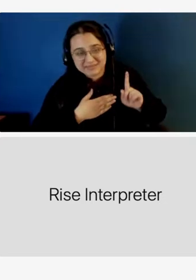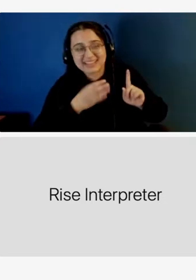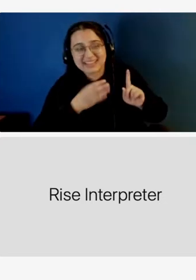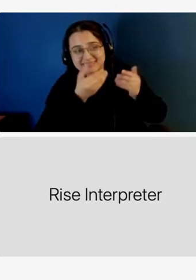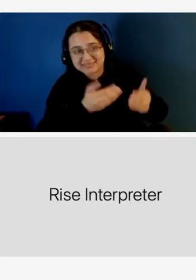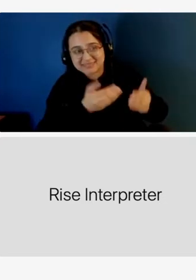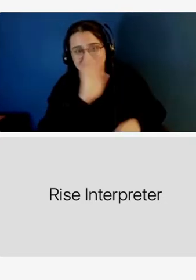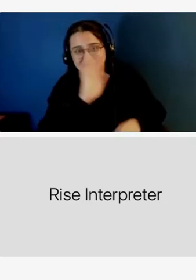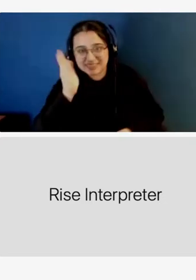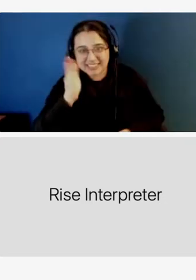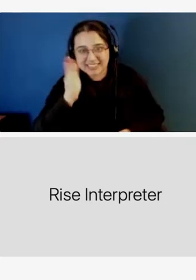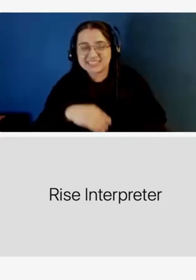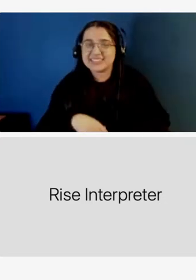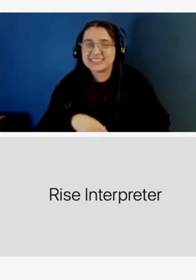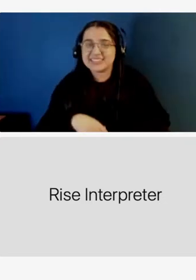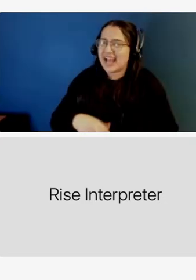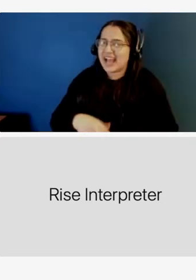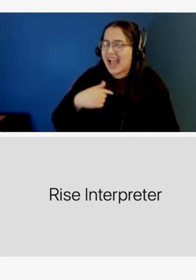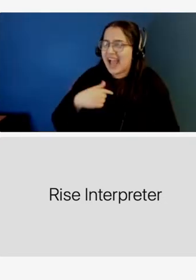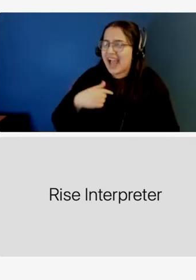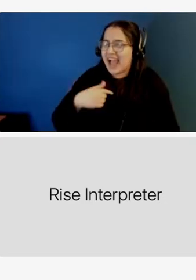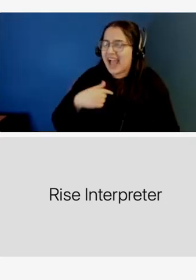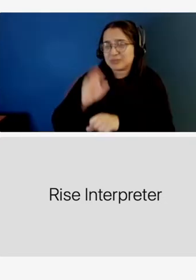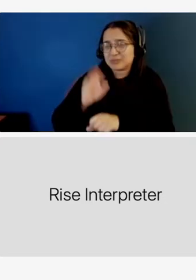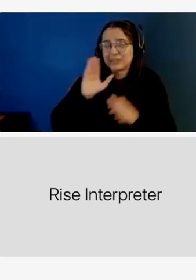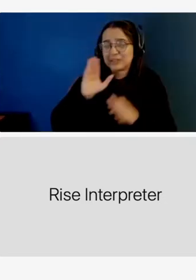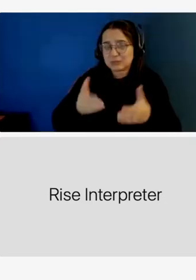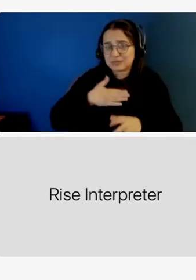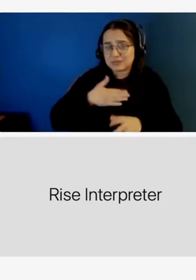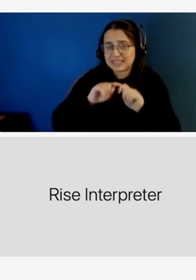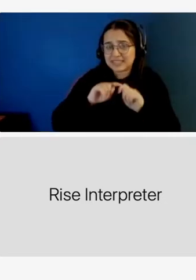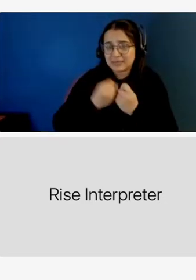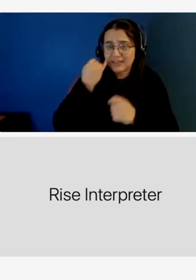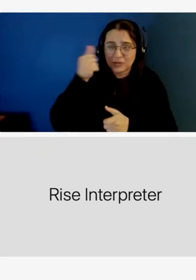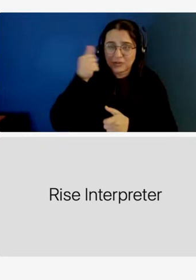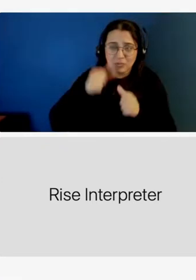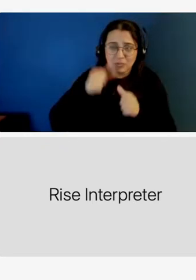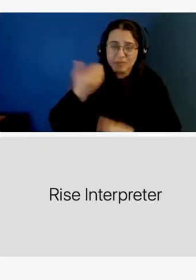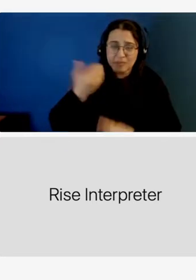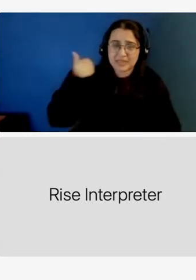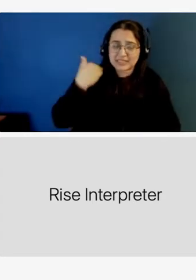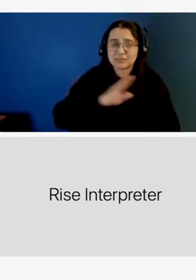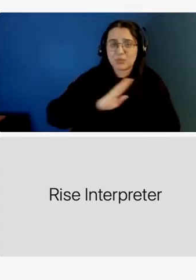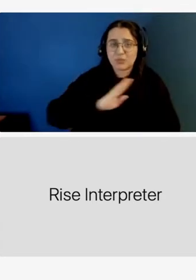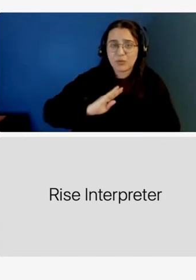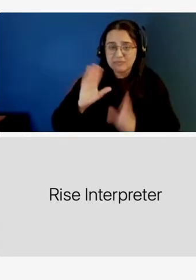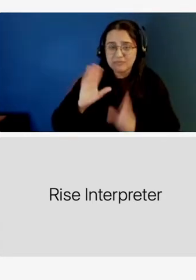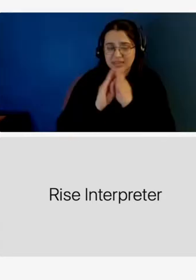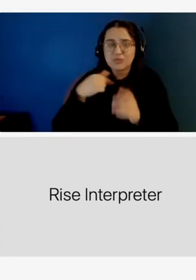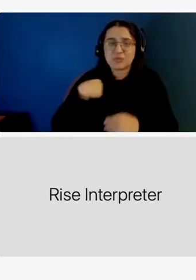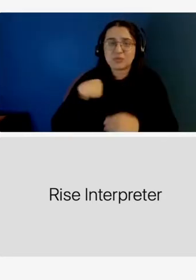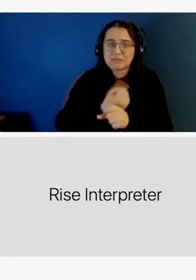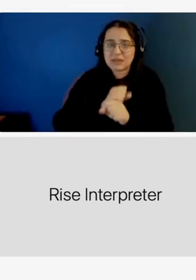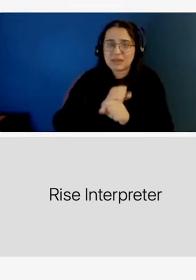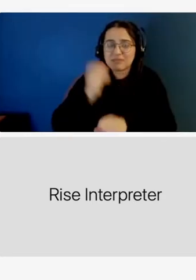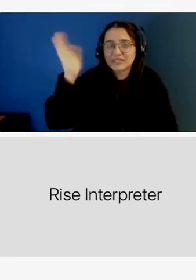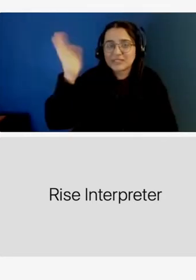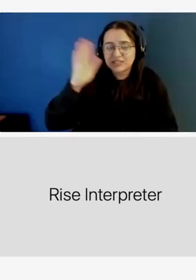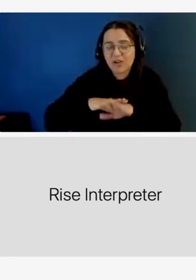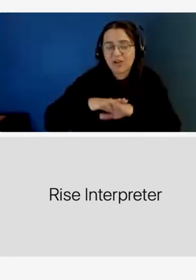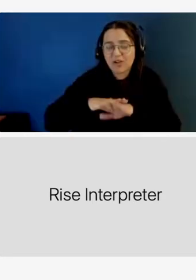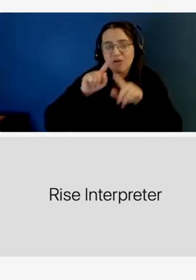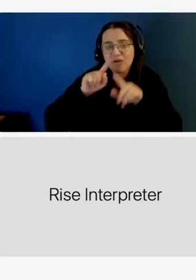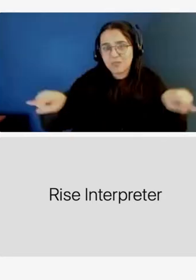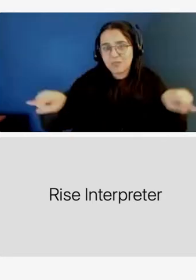my team. If you recall from the last board meeting, we made a presentation on the dashboard and updated the board on our